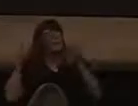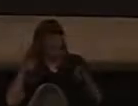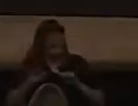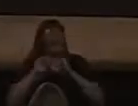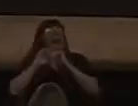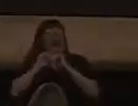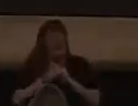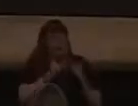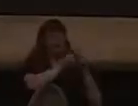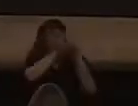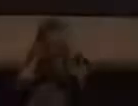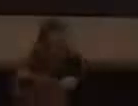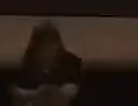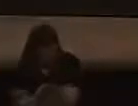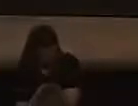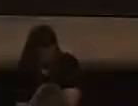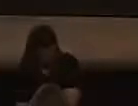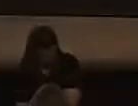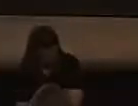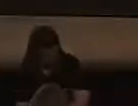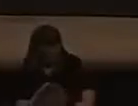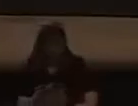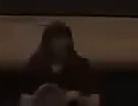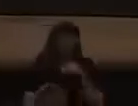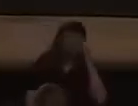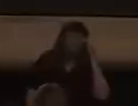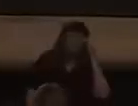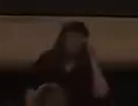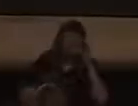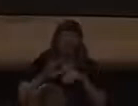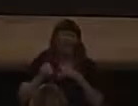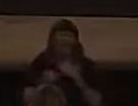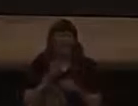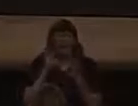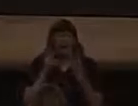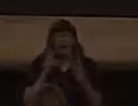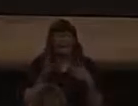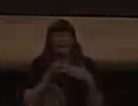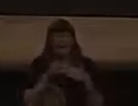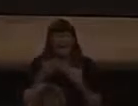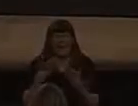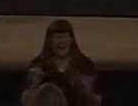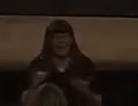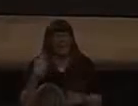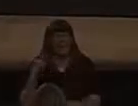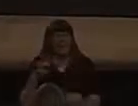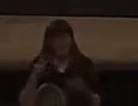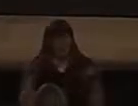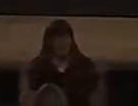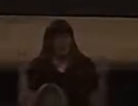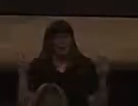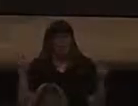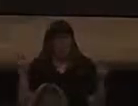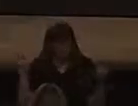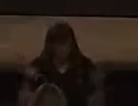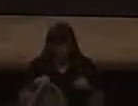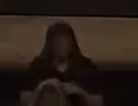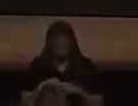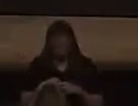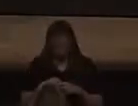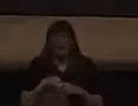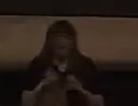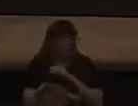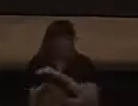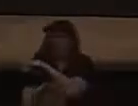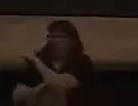on how best to help. And this whole sighted guide technique was a big issue. A lot of people said, well, they grab my